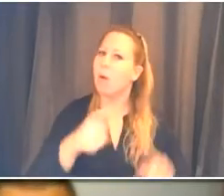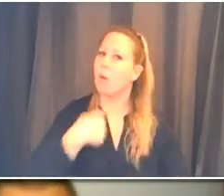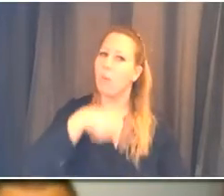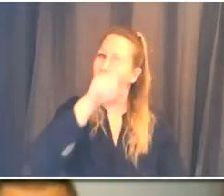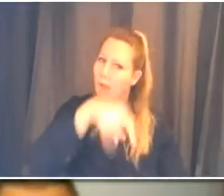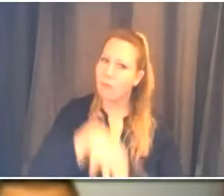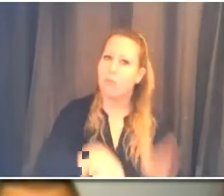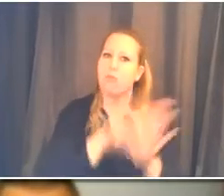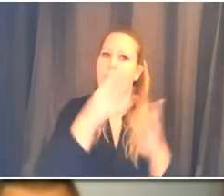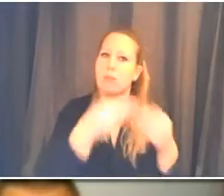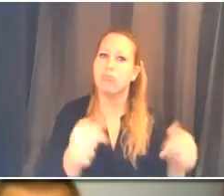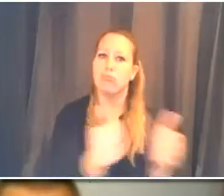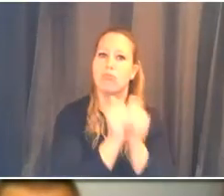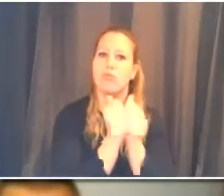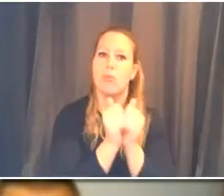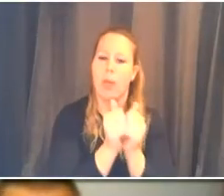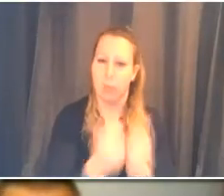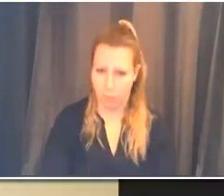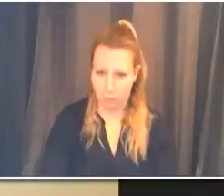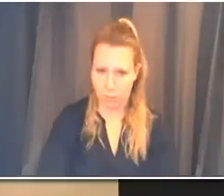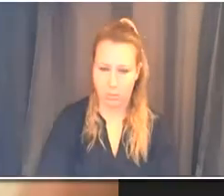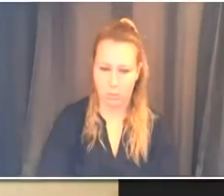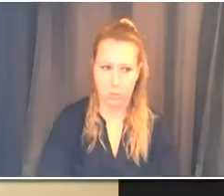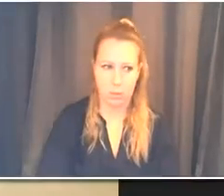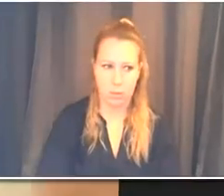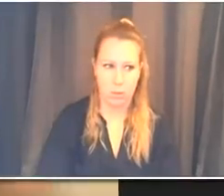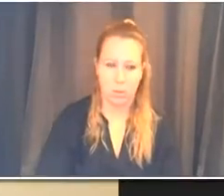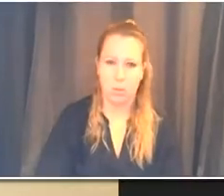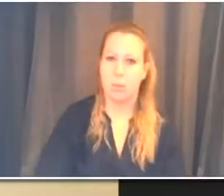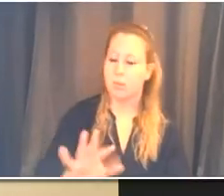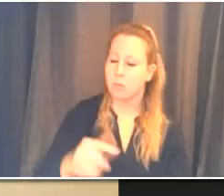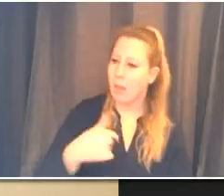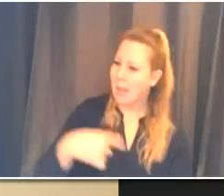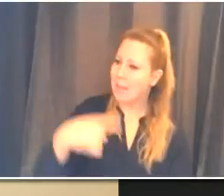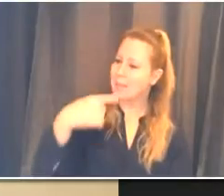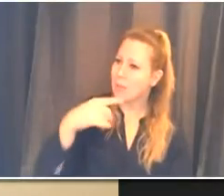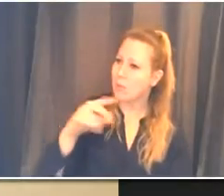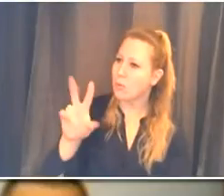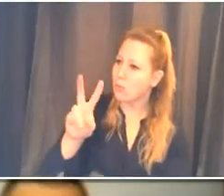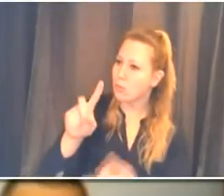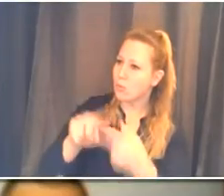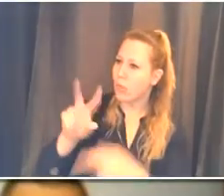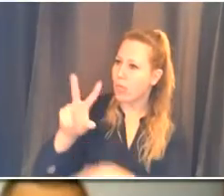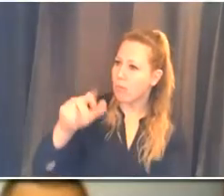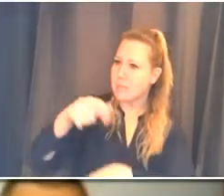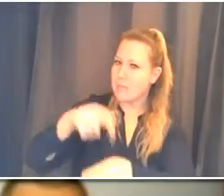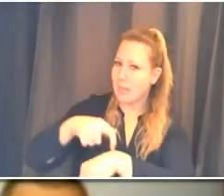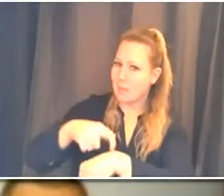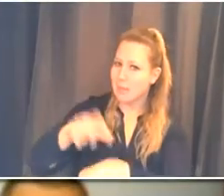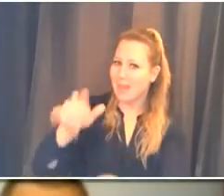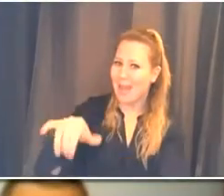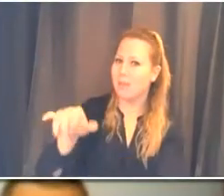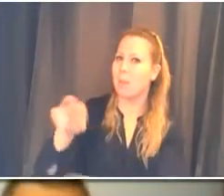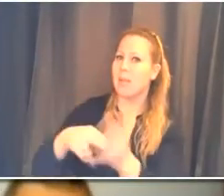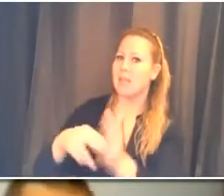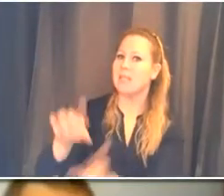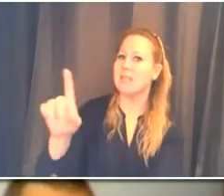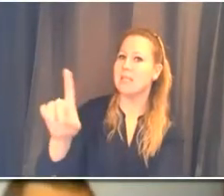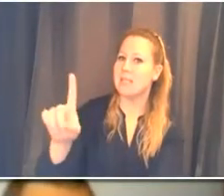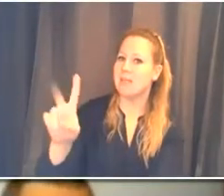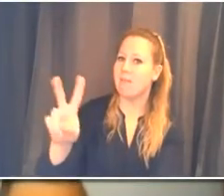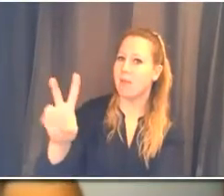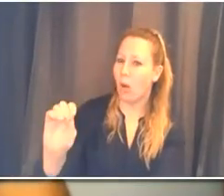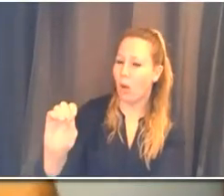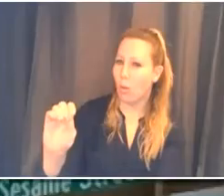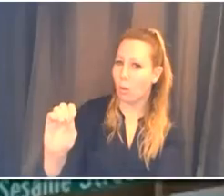three a month if you add the two together well that's not what you said to me early I'm I'm giving you what you got the D the not the